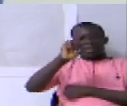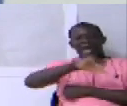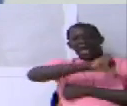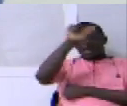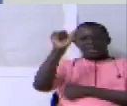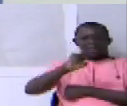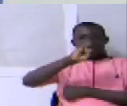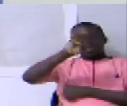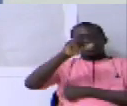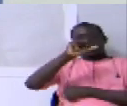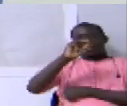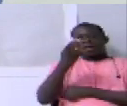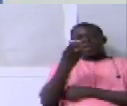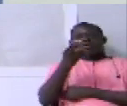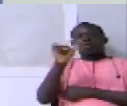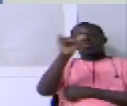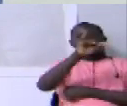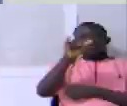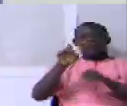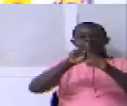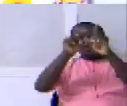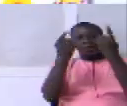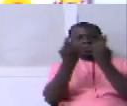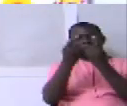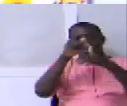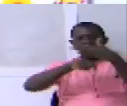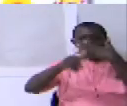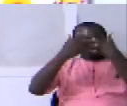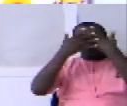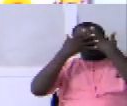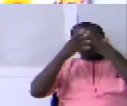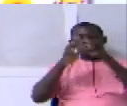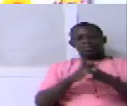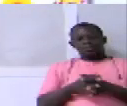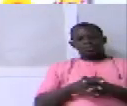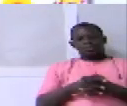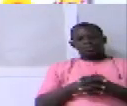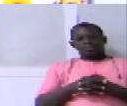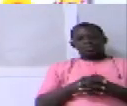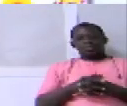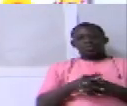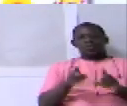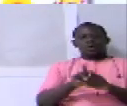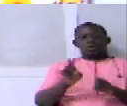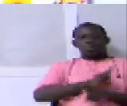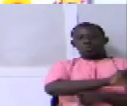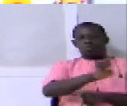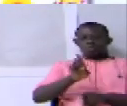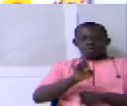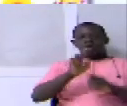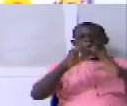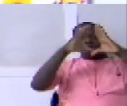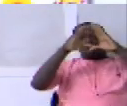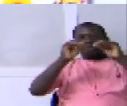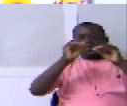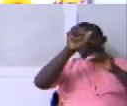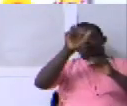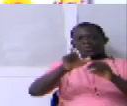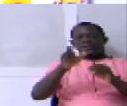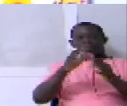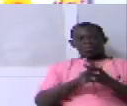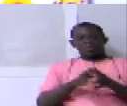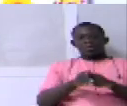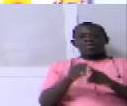anin Jala butero kunna. Kasola bunda jumalem. Yes, we the officers. Ntel doku lalle yake. Was